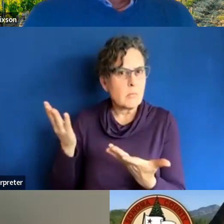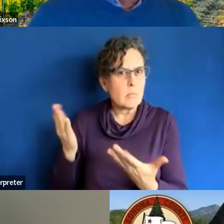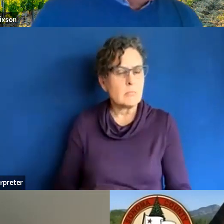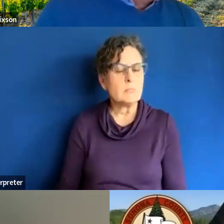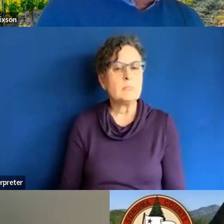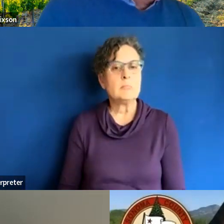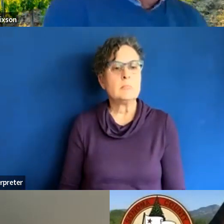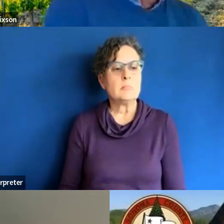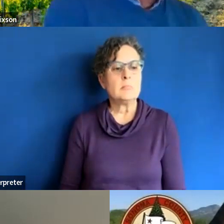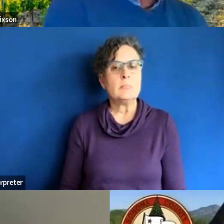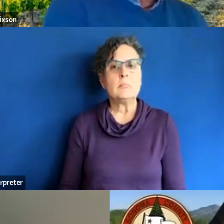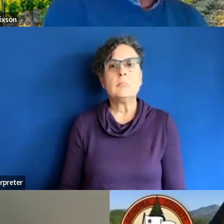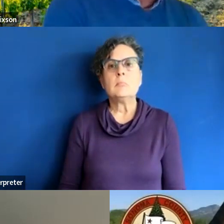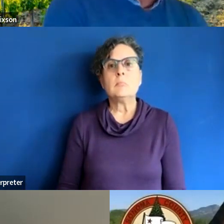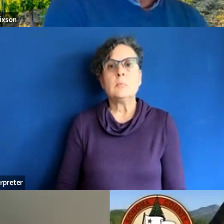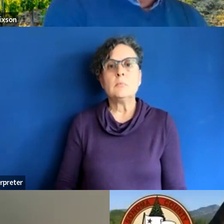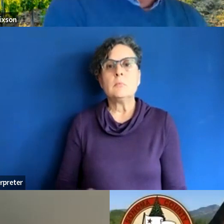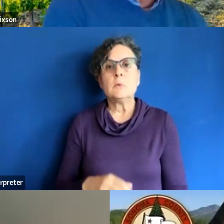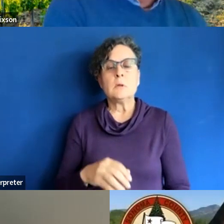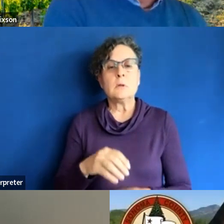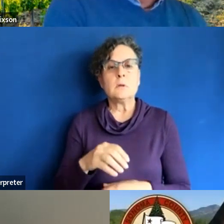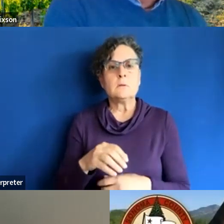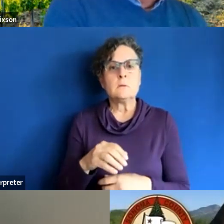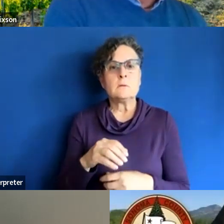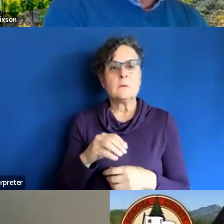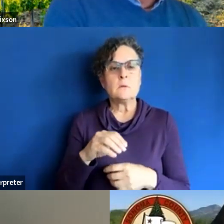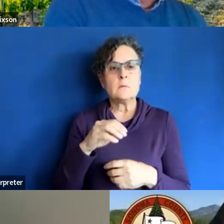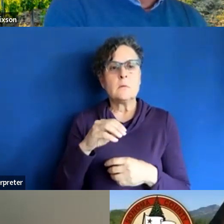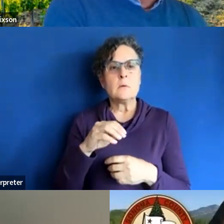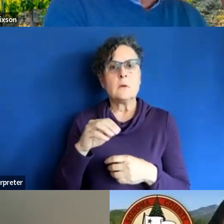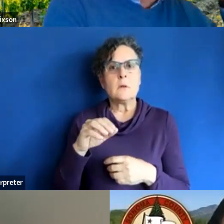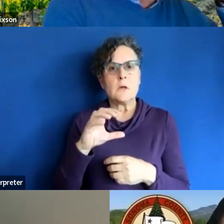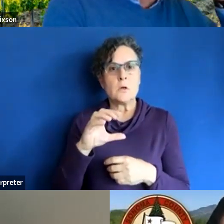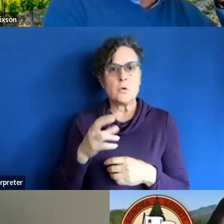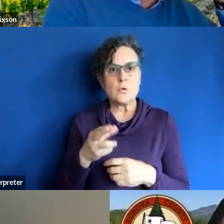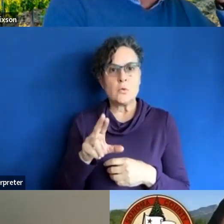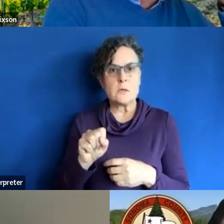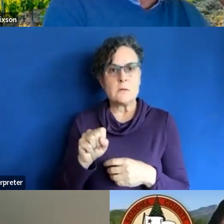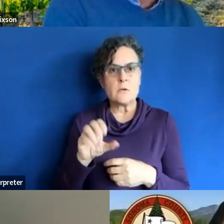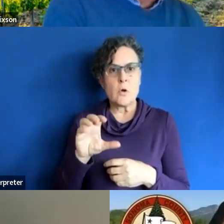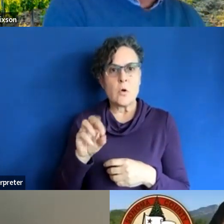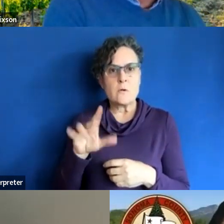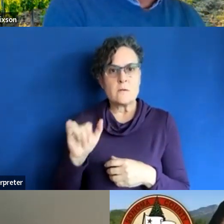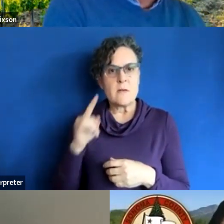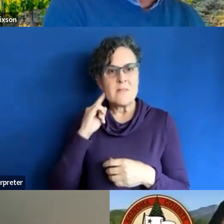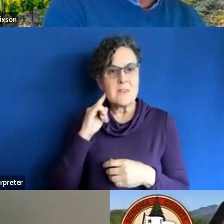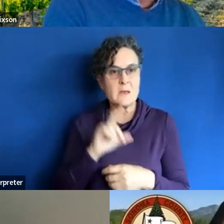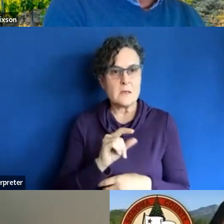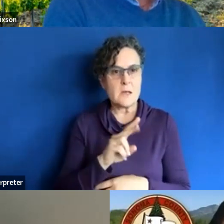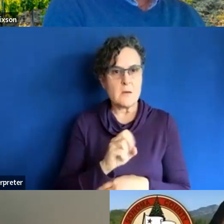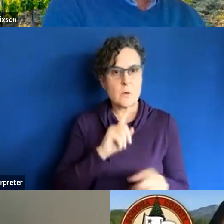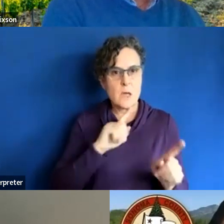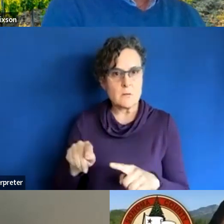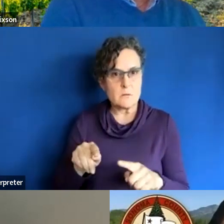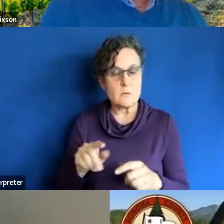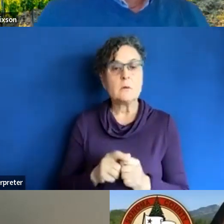that one. Okay, and I think that Dave will probably be taking some of these questions about the technical aspects of it, but I just want to make sure